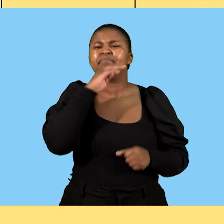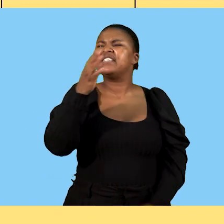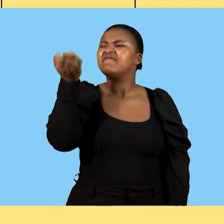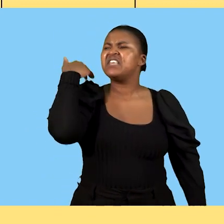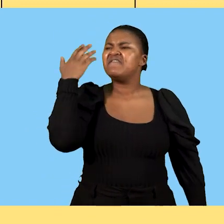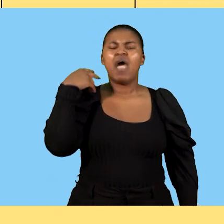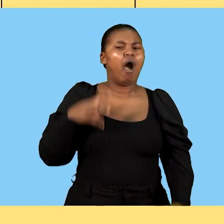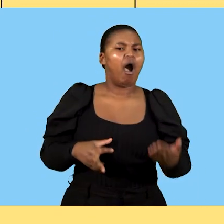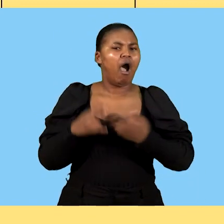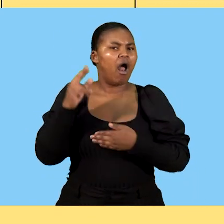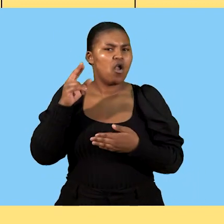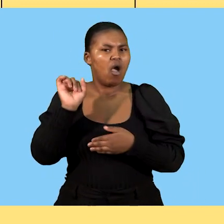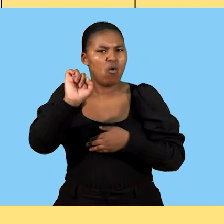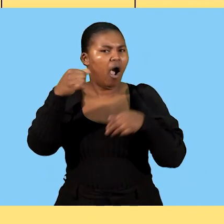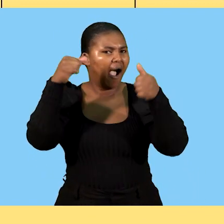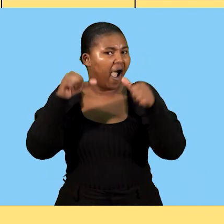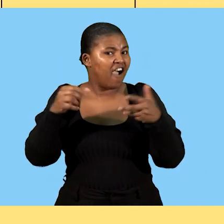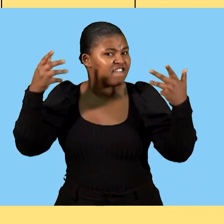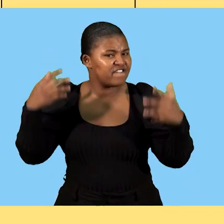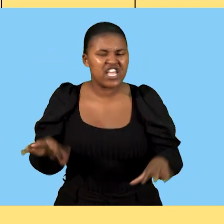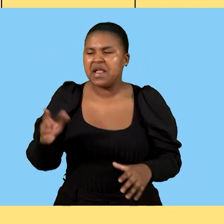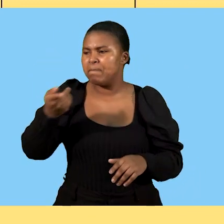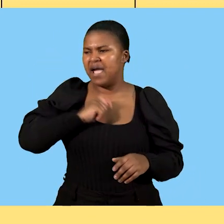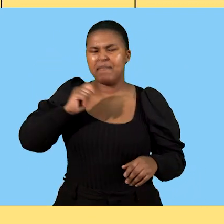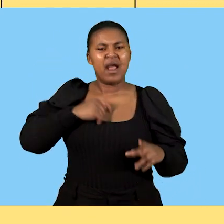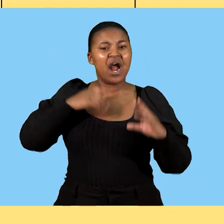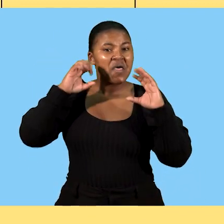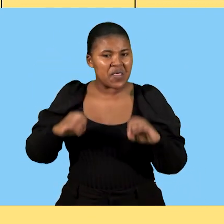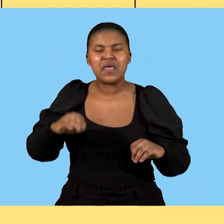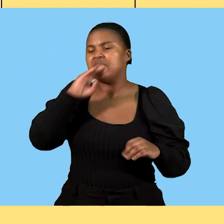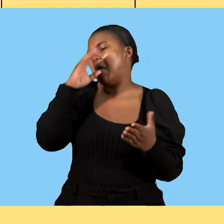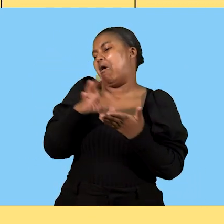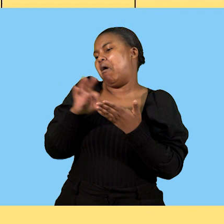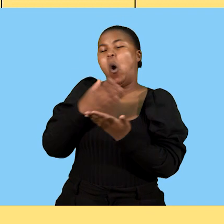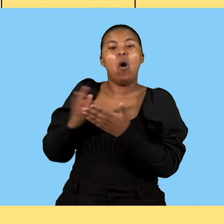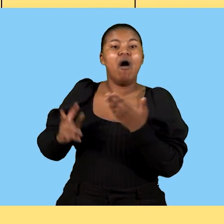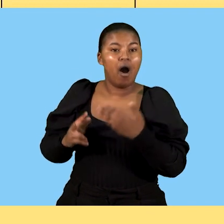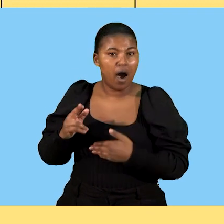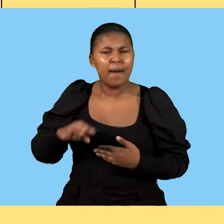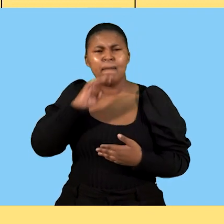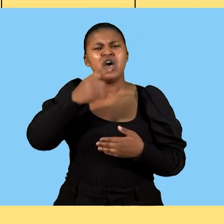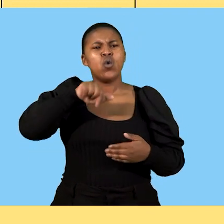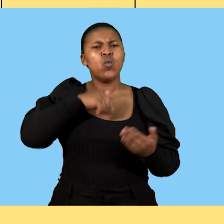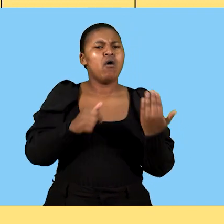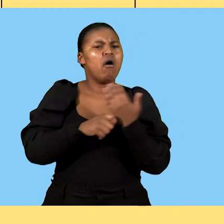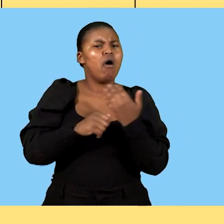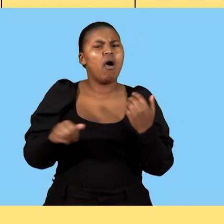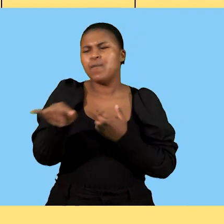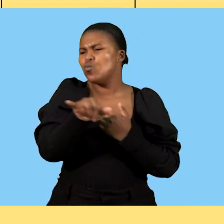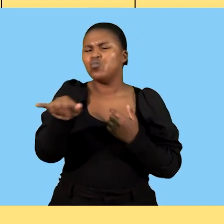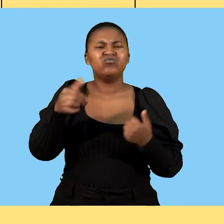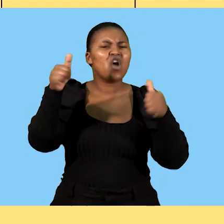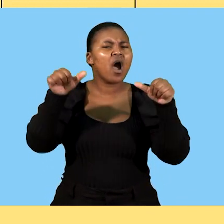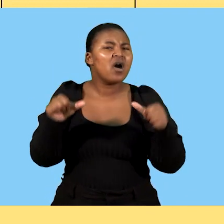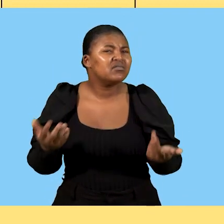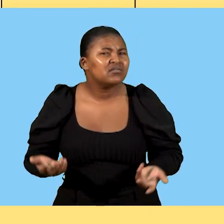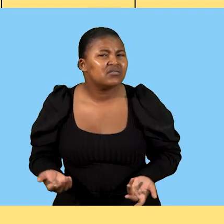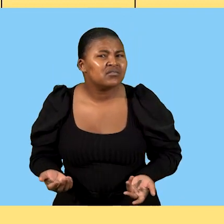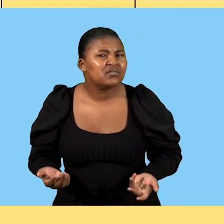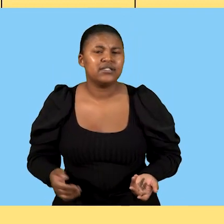who was previously written off coming now to pay. So which account do we debit? We would